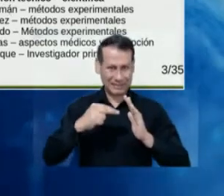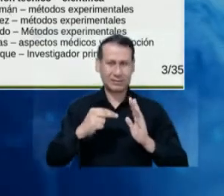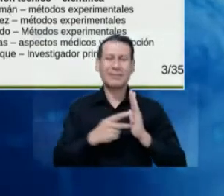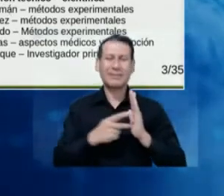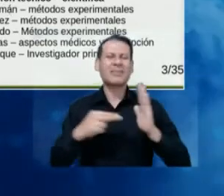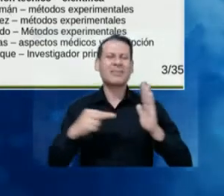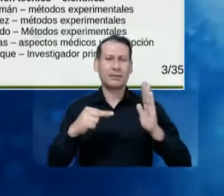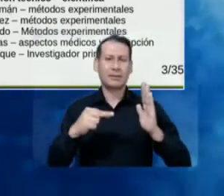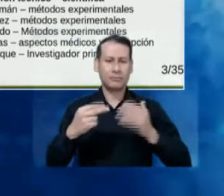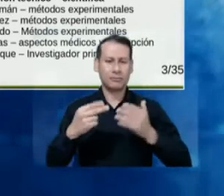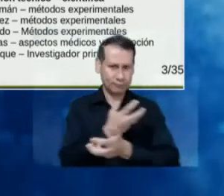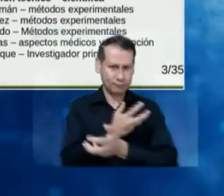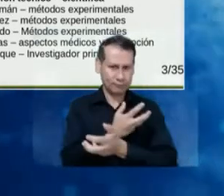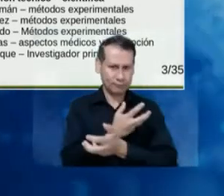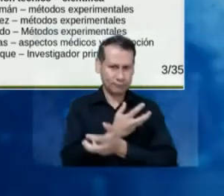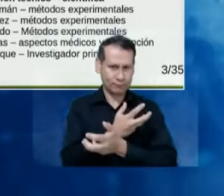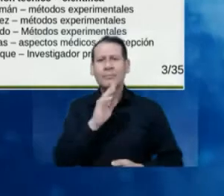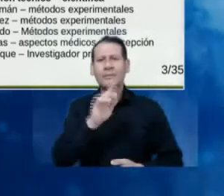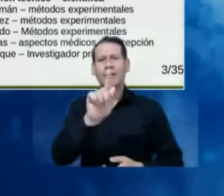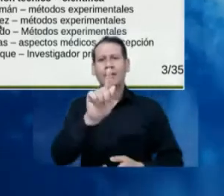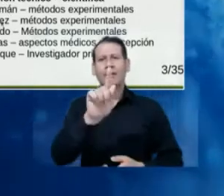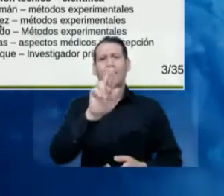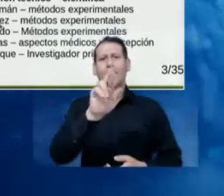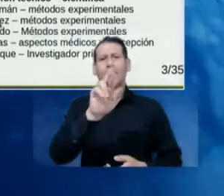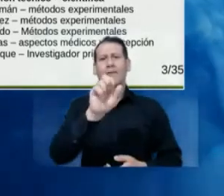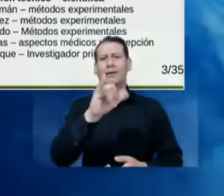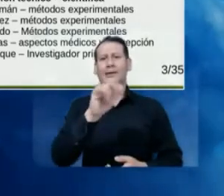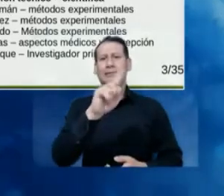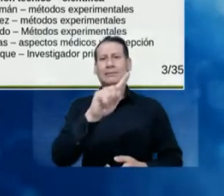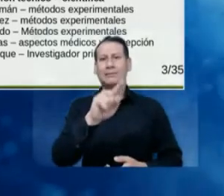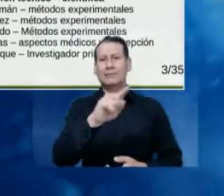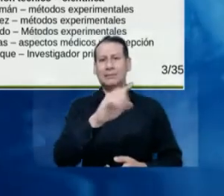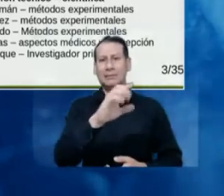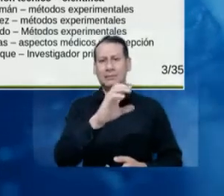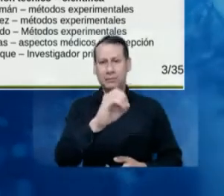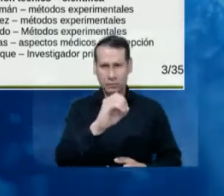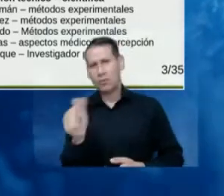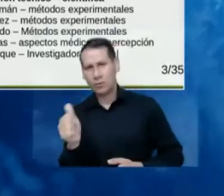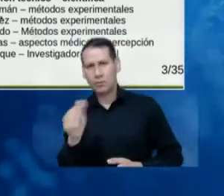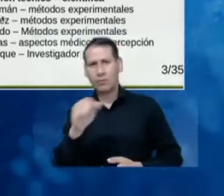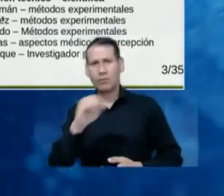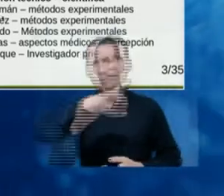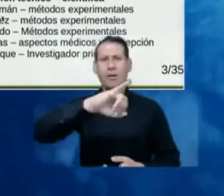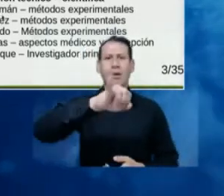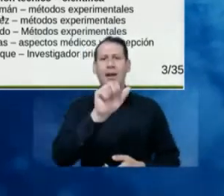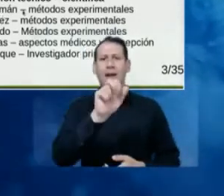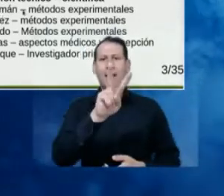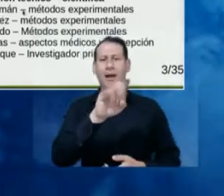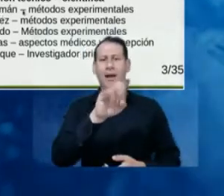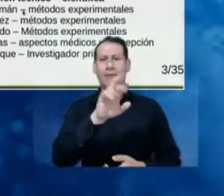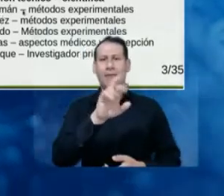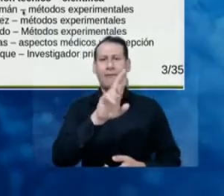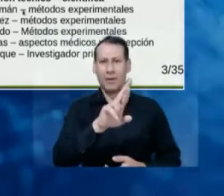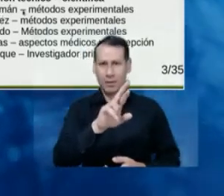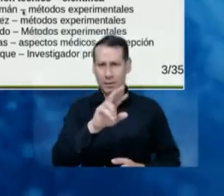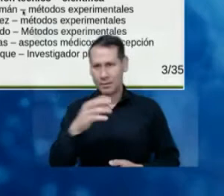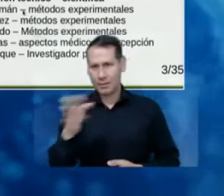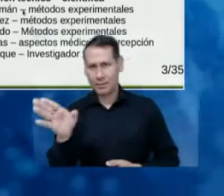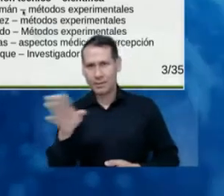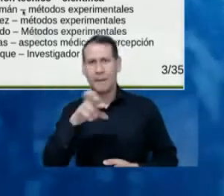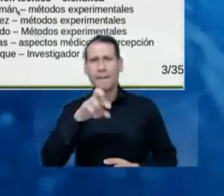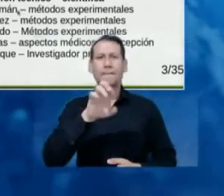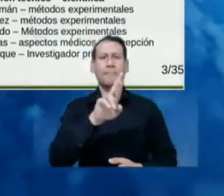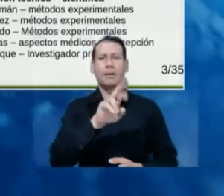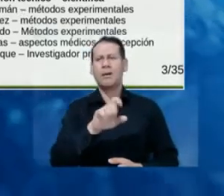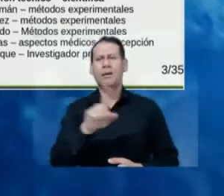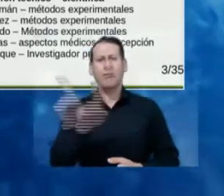directorate led by Francisco Roman, Manuel Perez from Javiana University, Francisco Roman from National University,